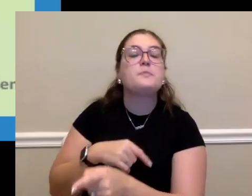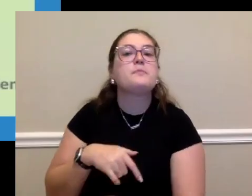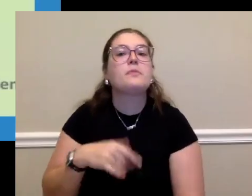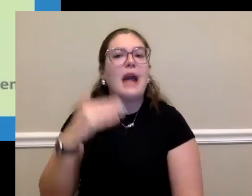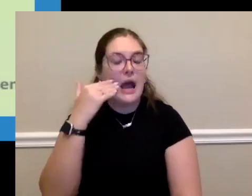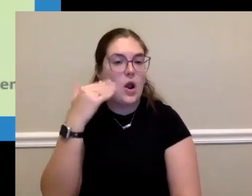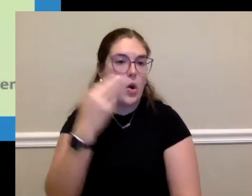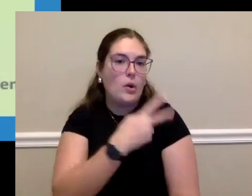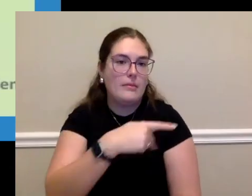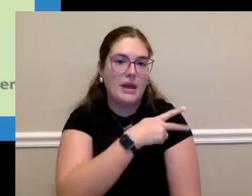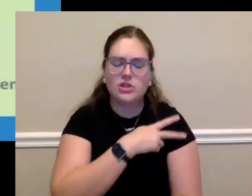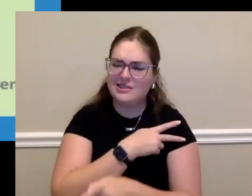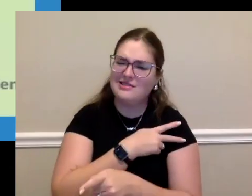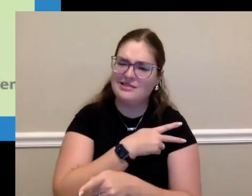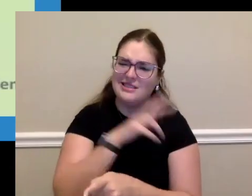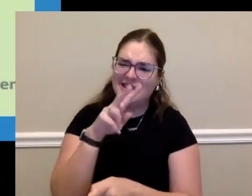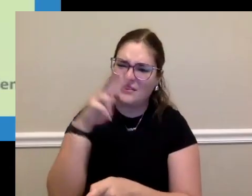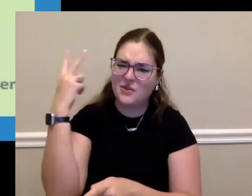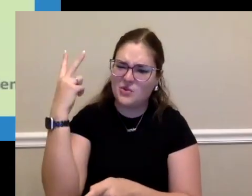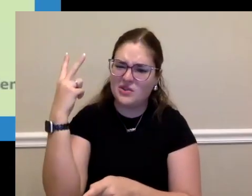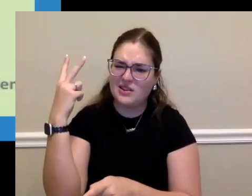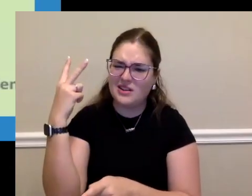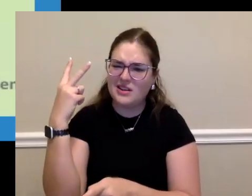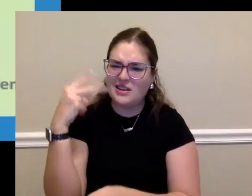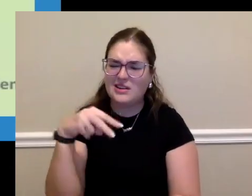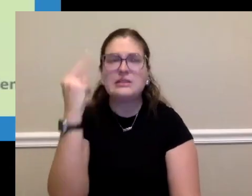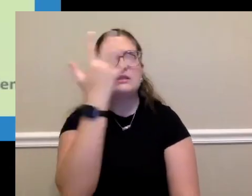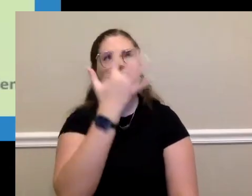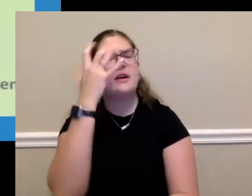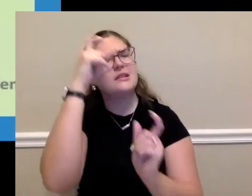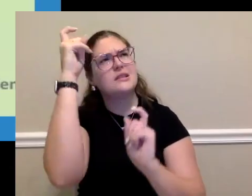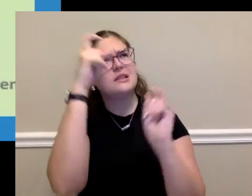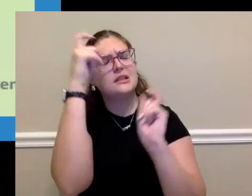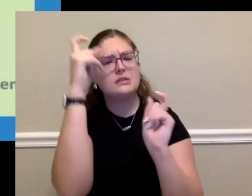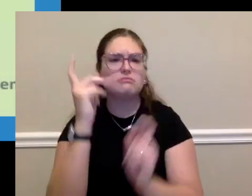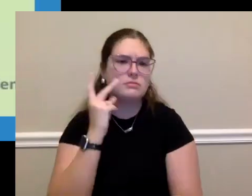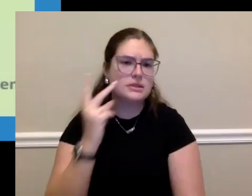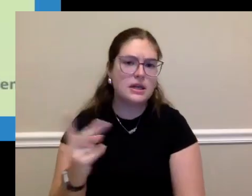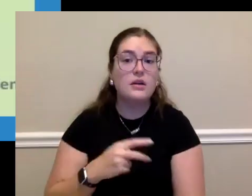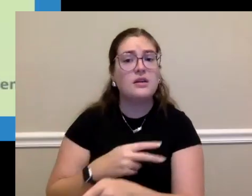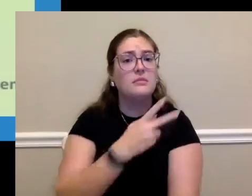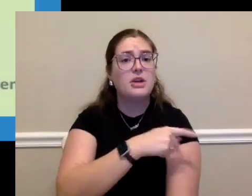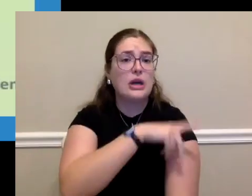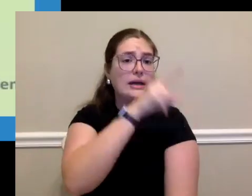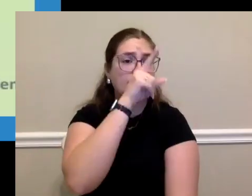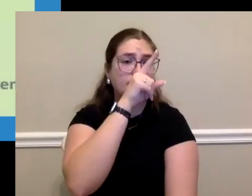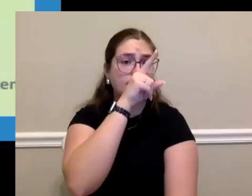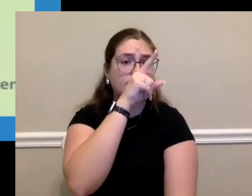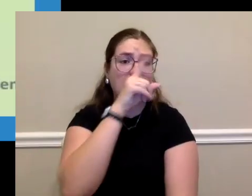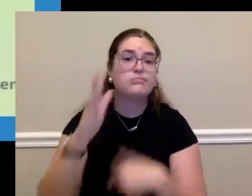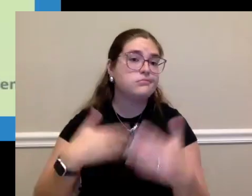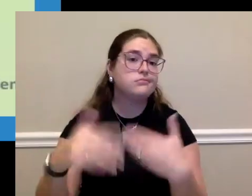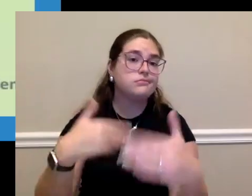the patient was a little bit confused because I could see it Mm-hmm. on the patient's face. But the patient didn't say anything. They just rolled with